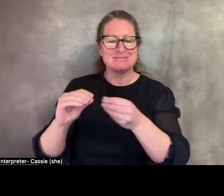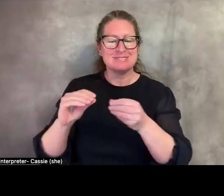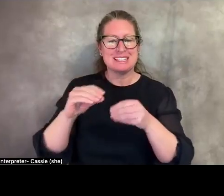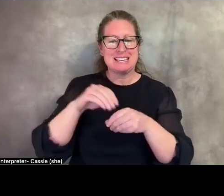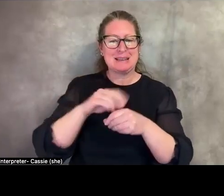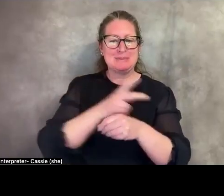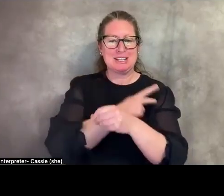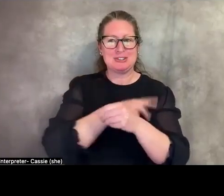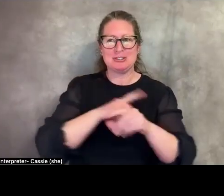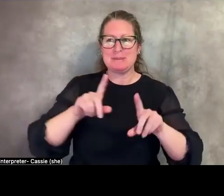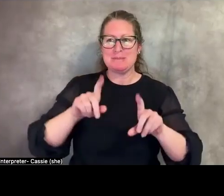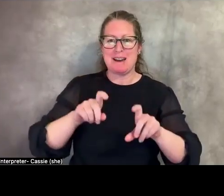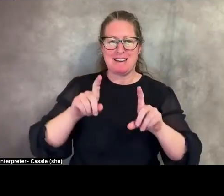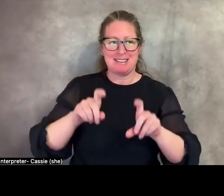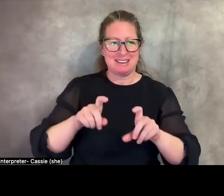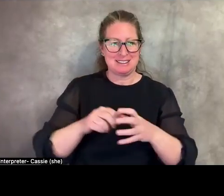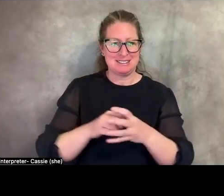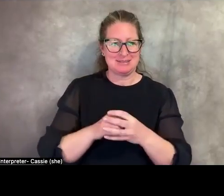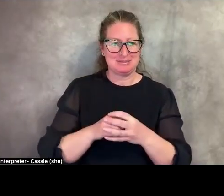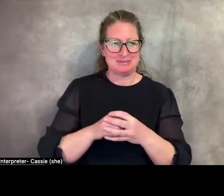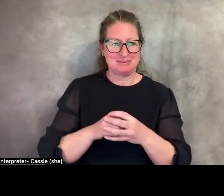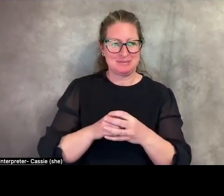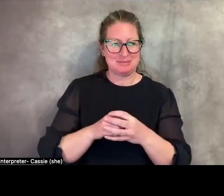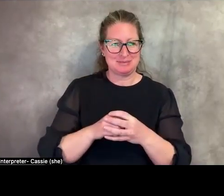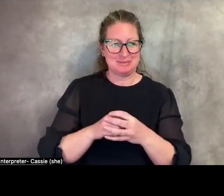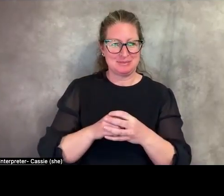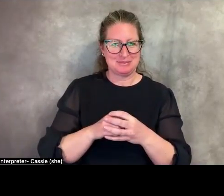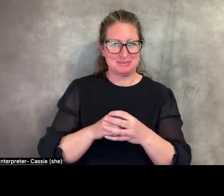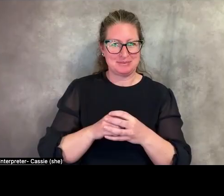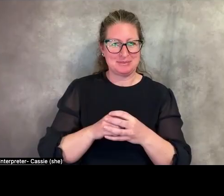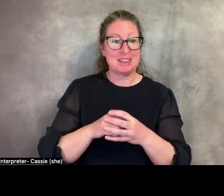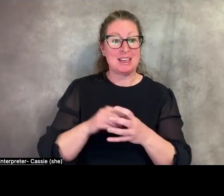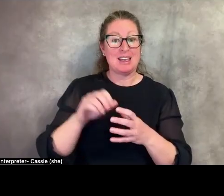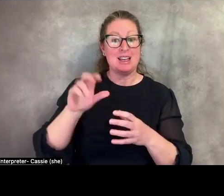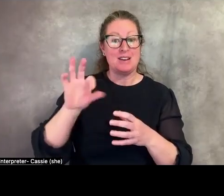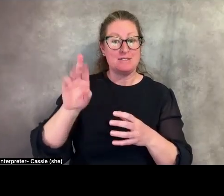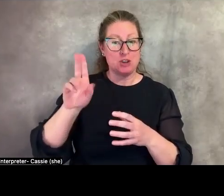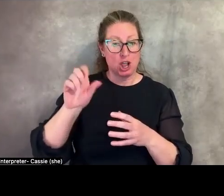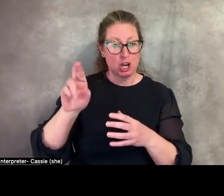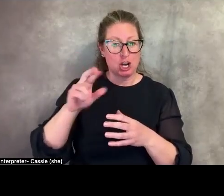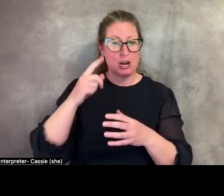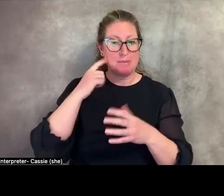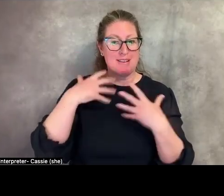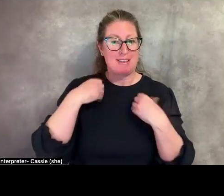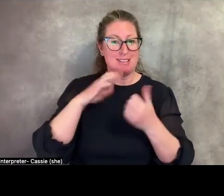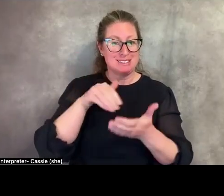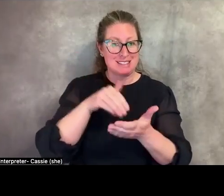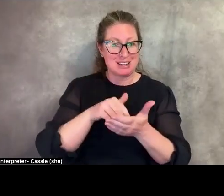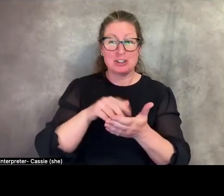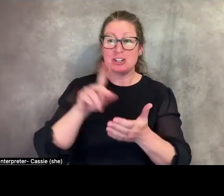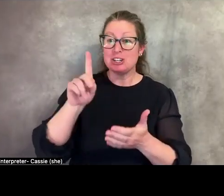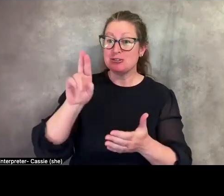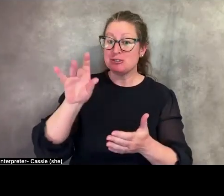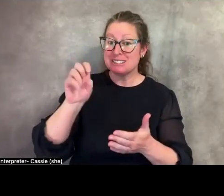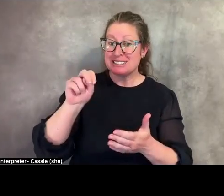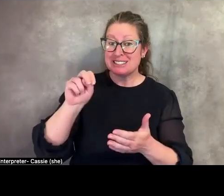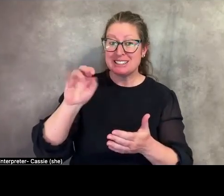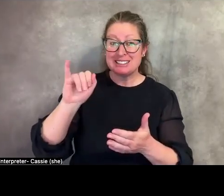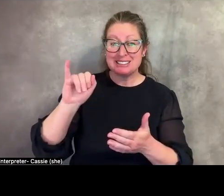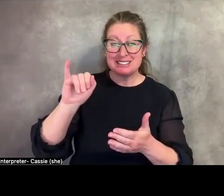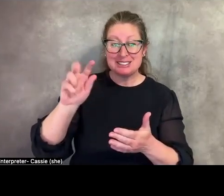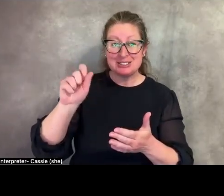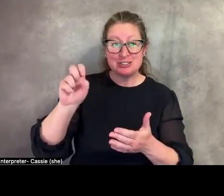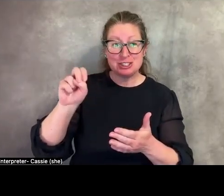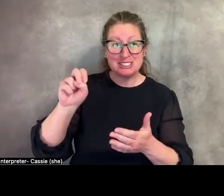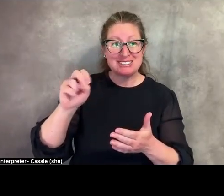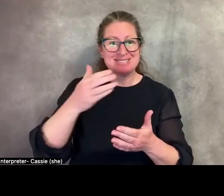start with Solomon Carter Fuller Mental Health Center, Kristen and Jean. Thank you, Kara.